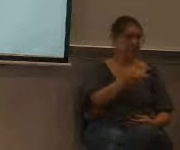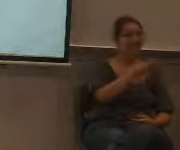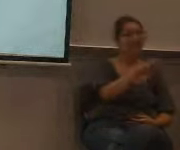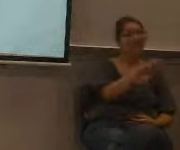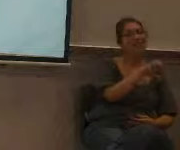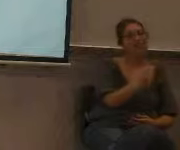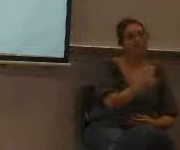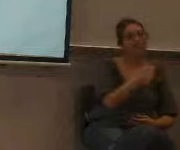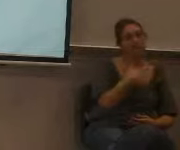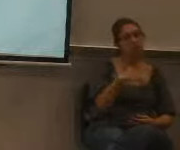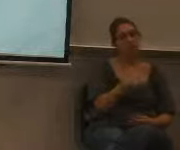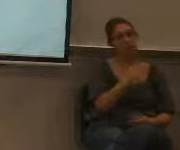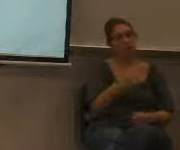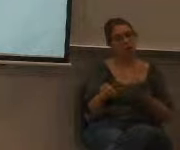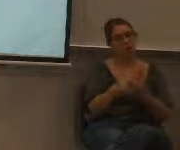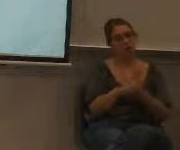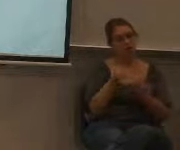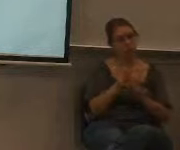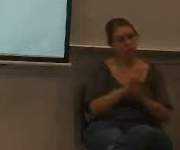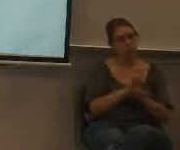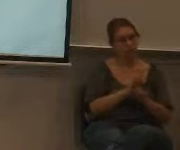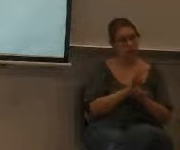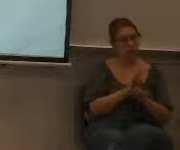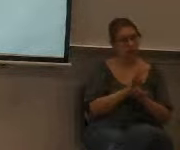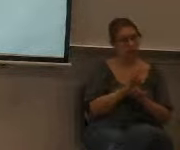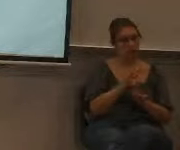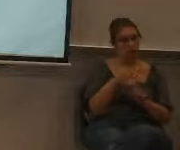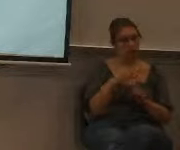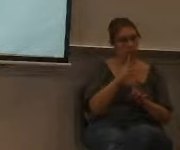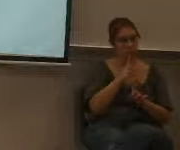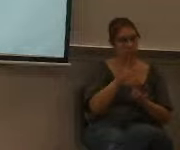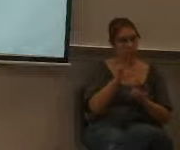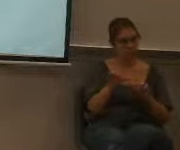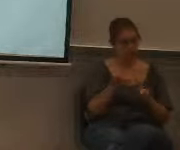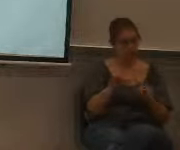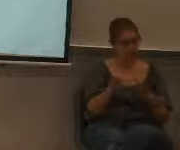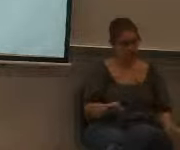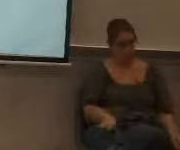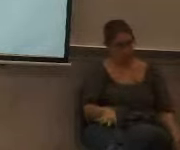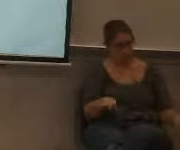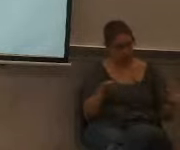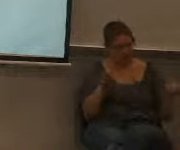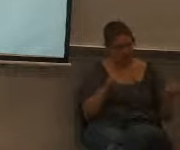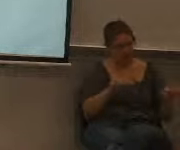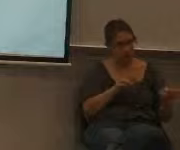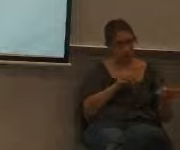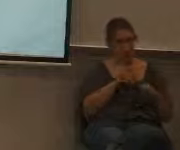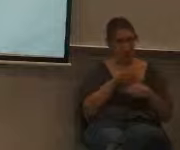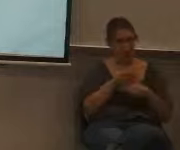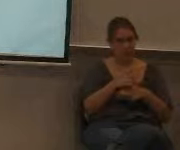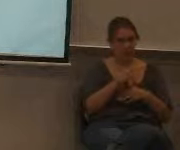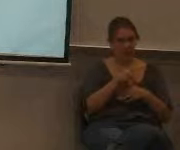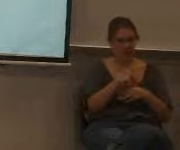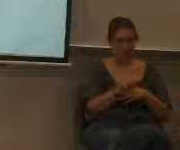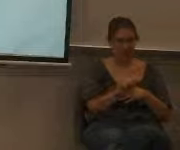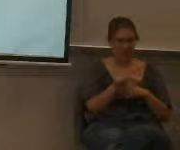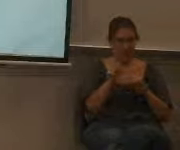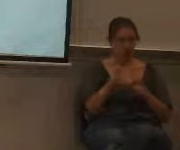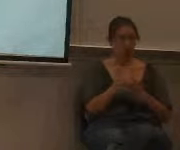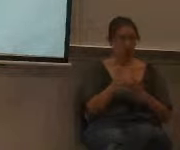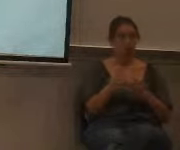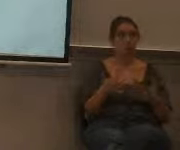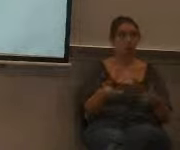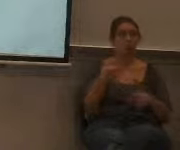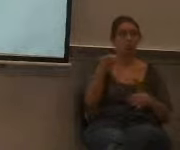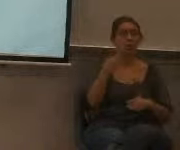have the other negative effect in that when the water does flood and is between the levees, it's going at a much higher